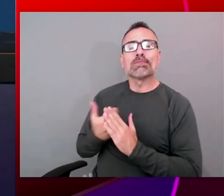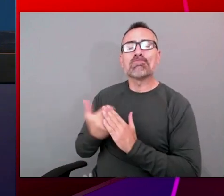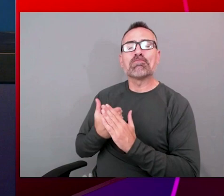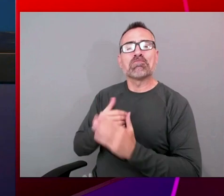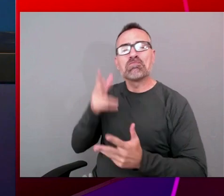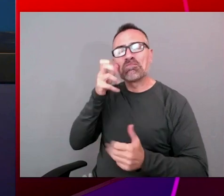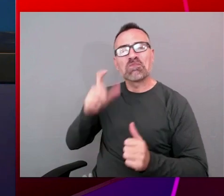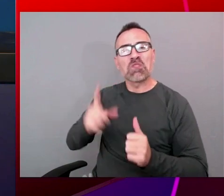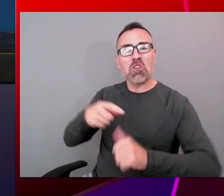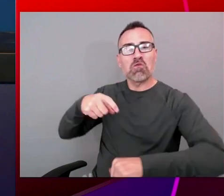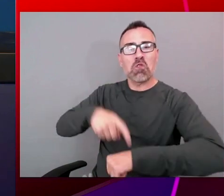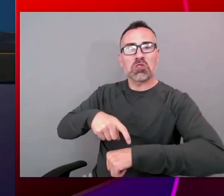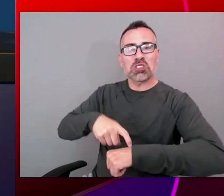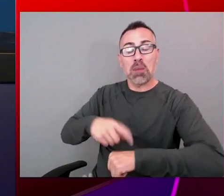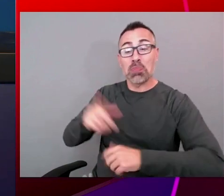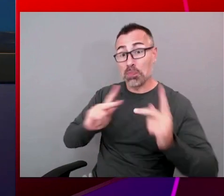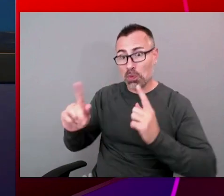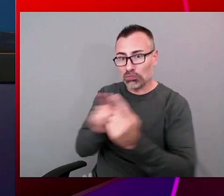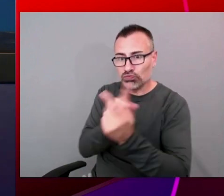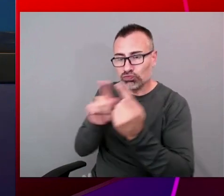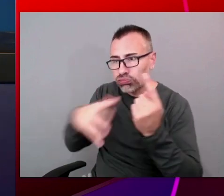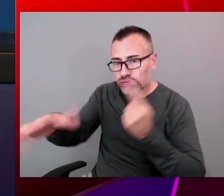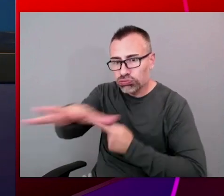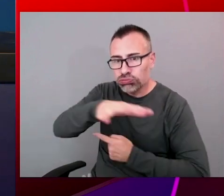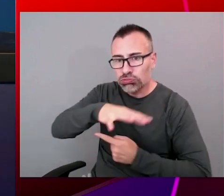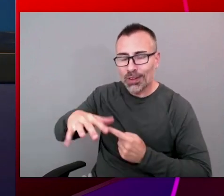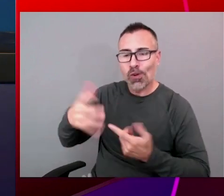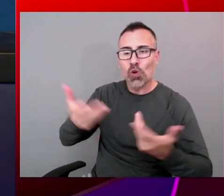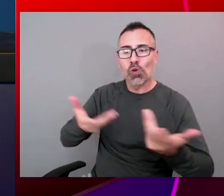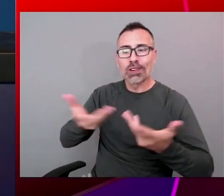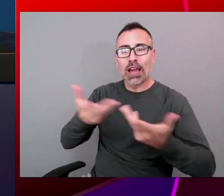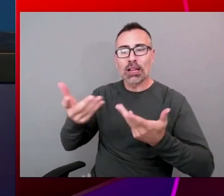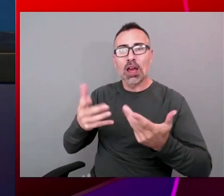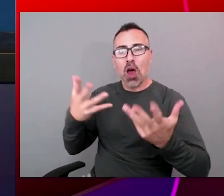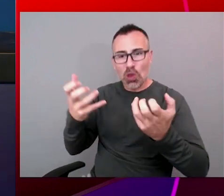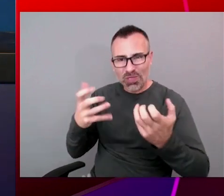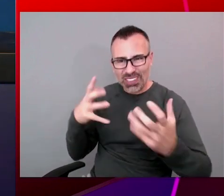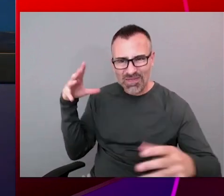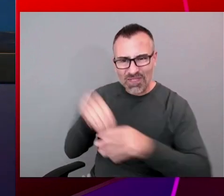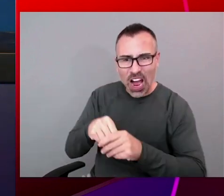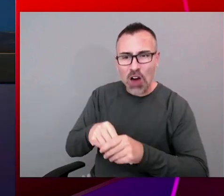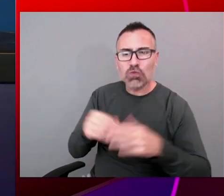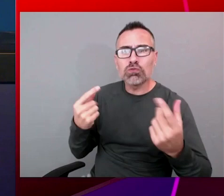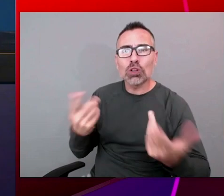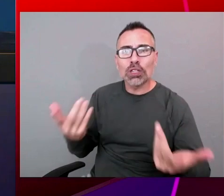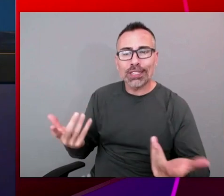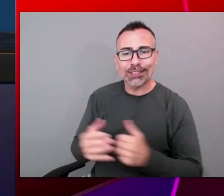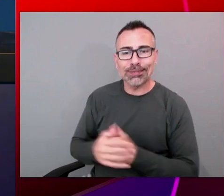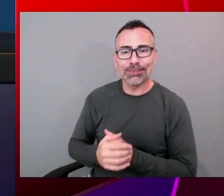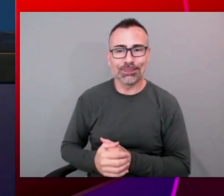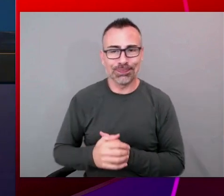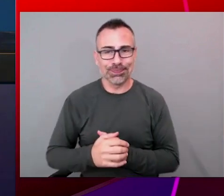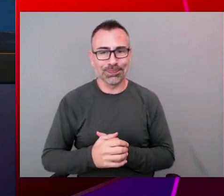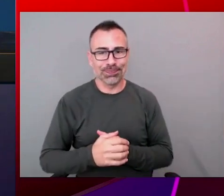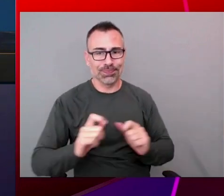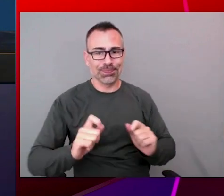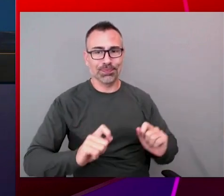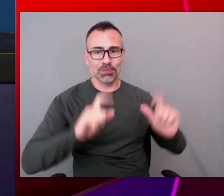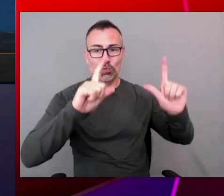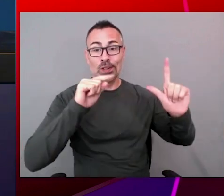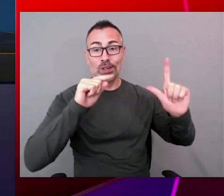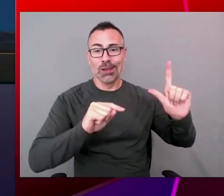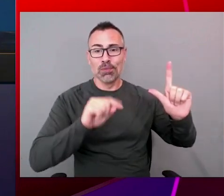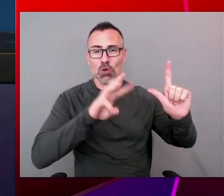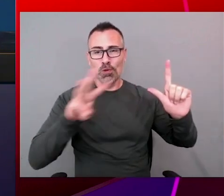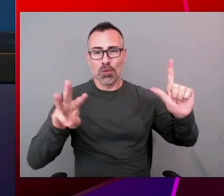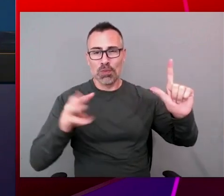talked to and our viewers, who want to get involved, where do they go to get involved? Yeah, so let me pull up a web page. Let's see if